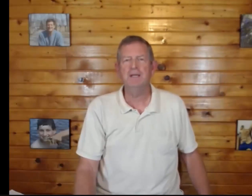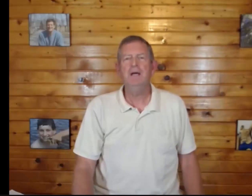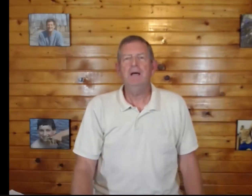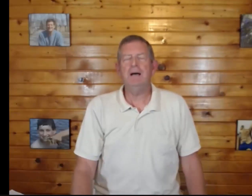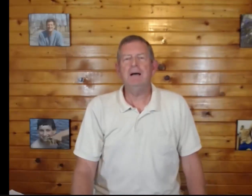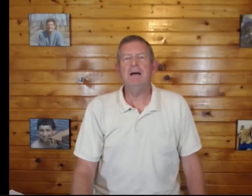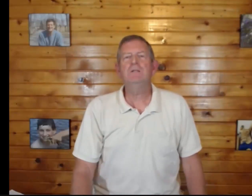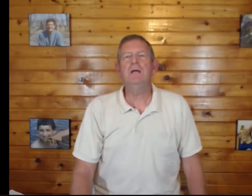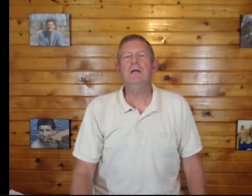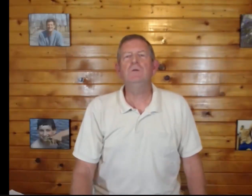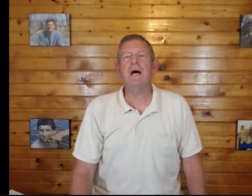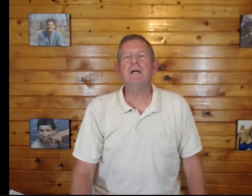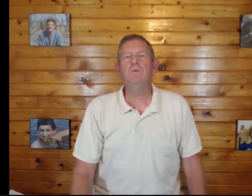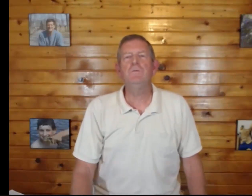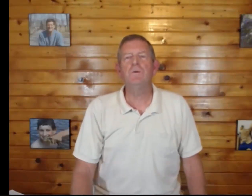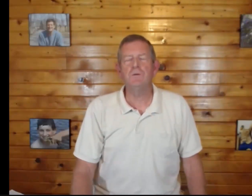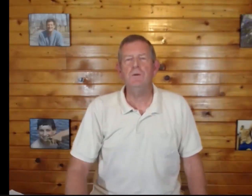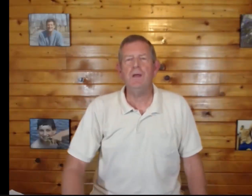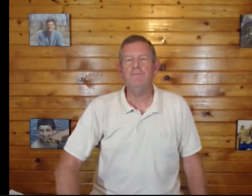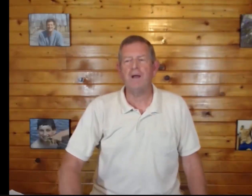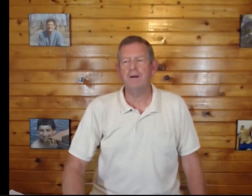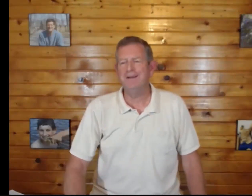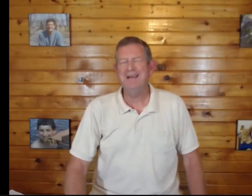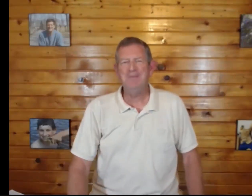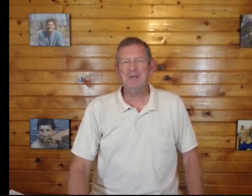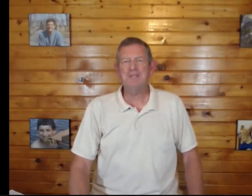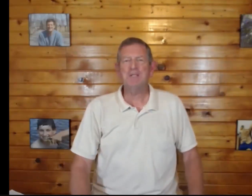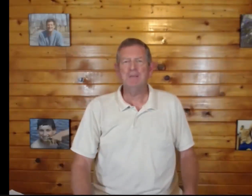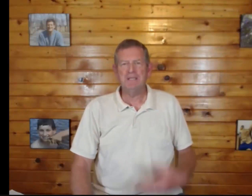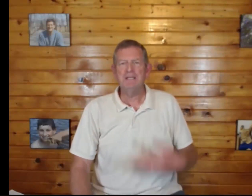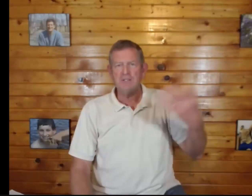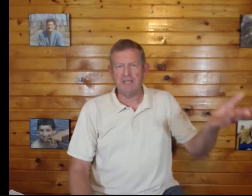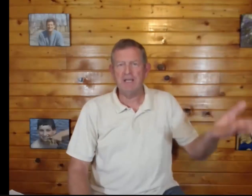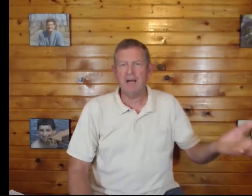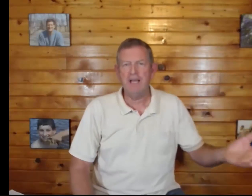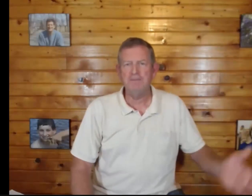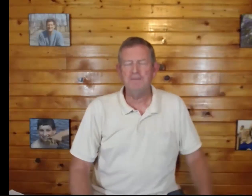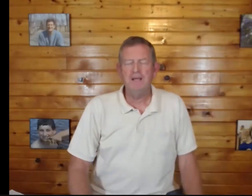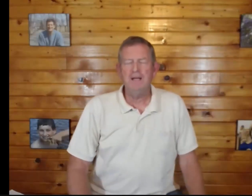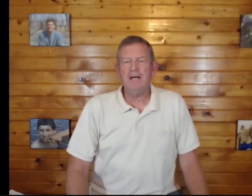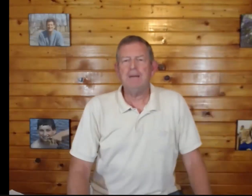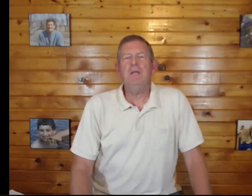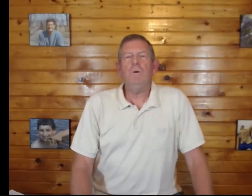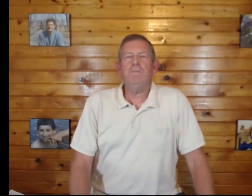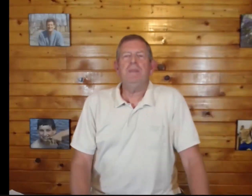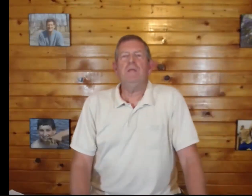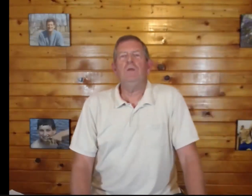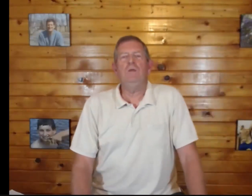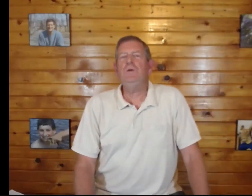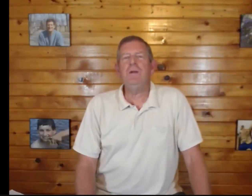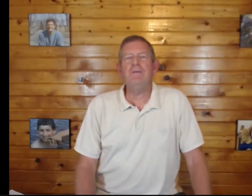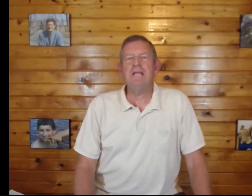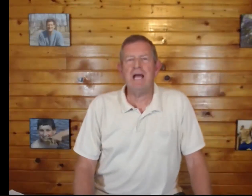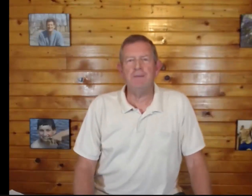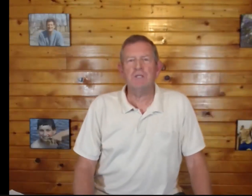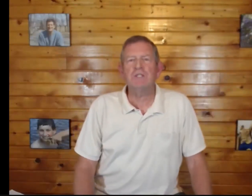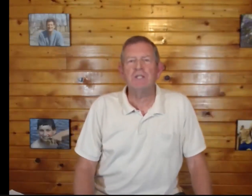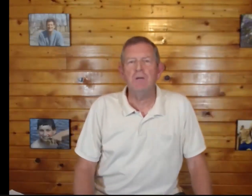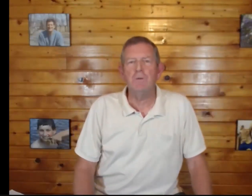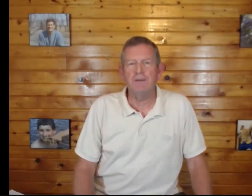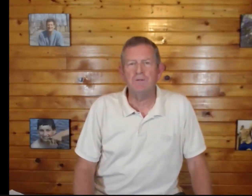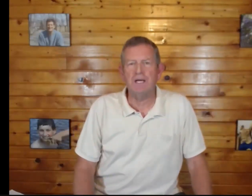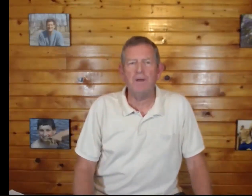States. "Tu as du feu," do you have fire? Which is do you got a light? You don't have time